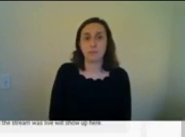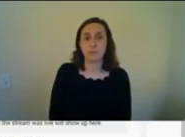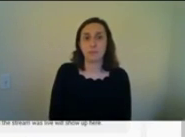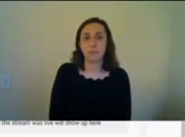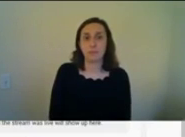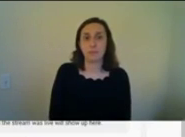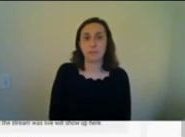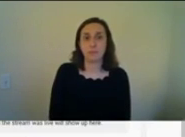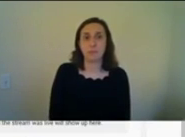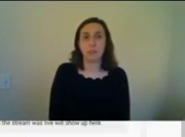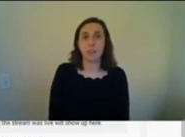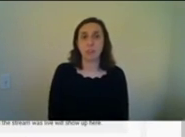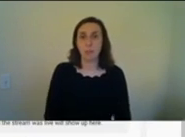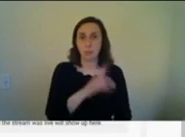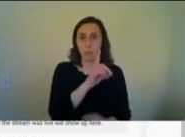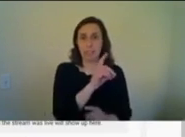times the quotient